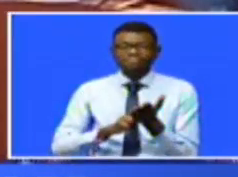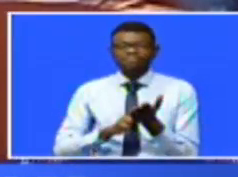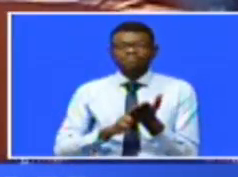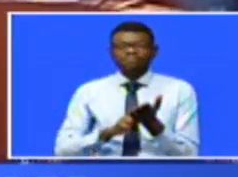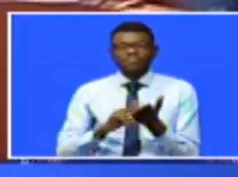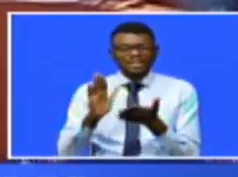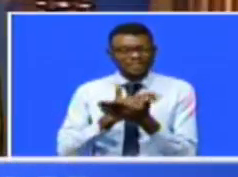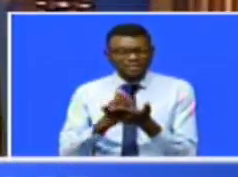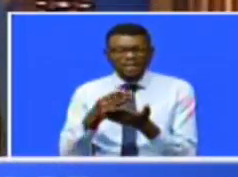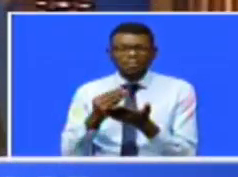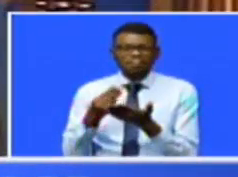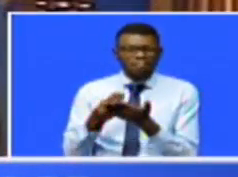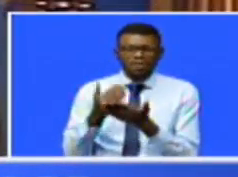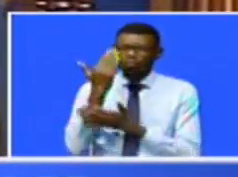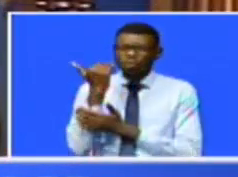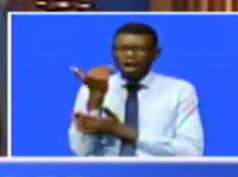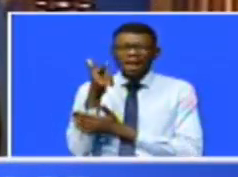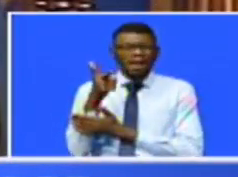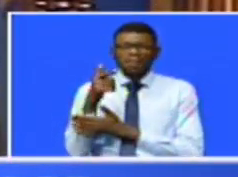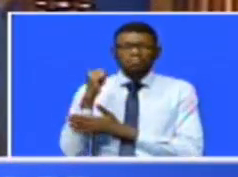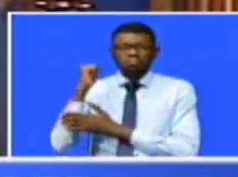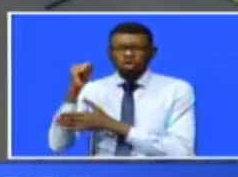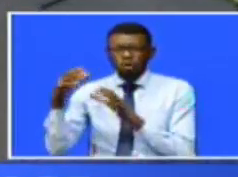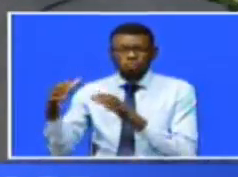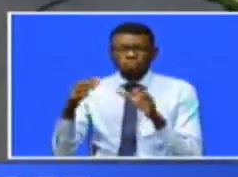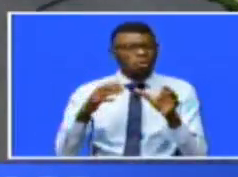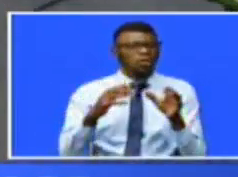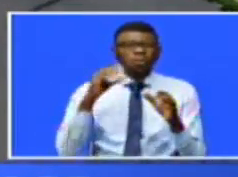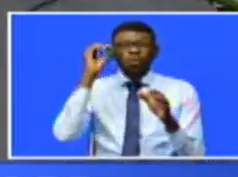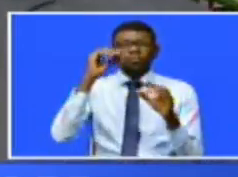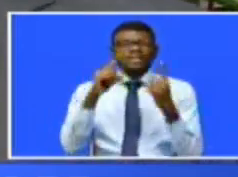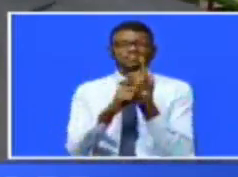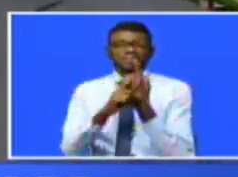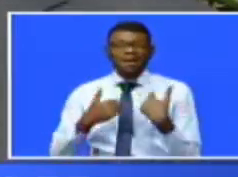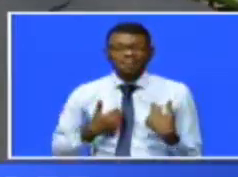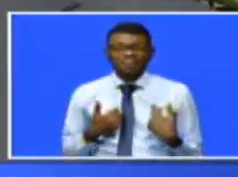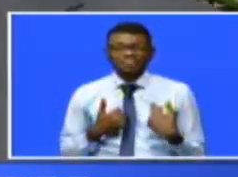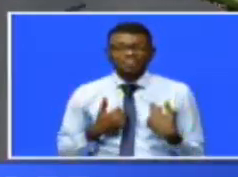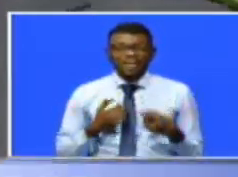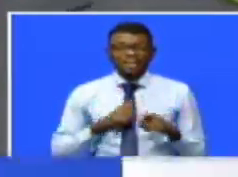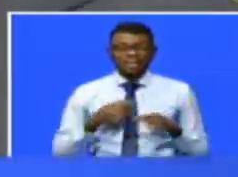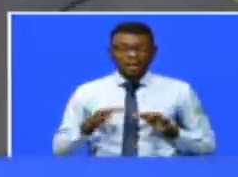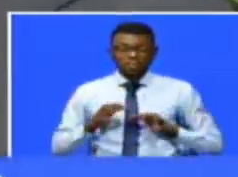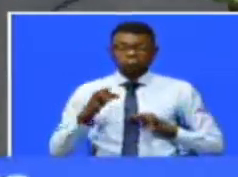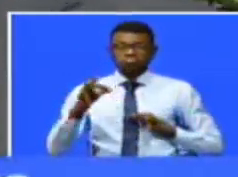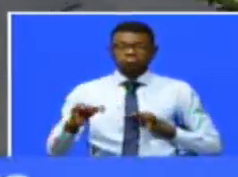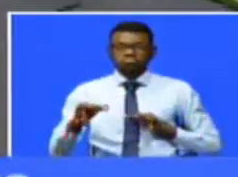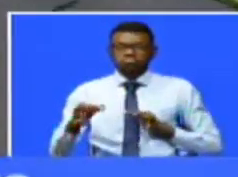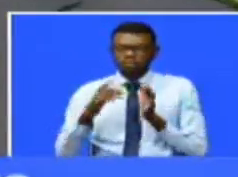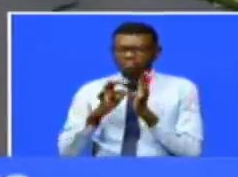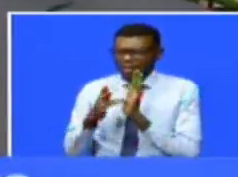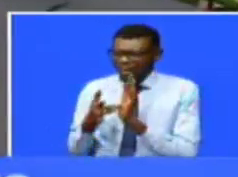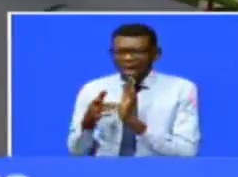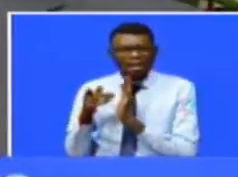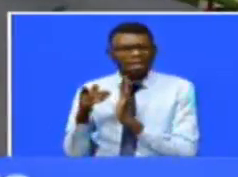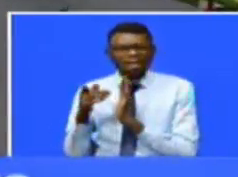that has sparked controversy and strong opposition from the political divide. Na wakati akisema ya kwamba ameahirisha mguu mmoja huko chini hauko kwenye